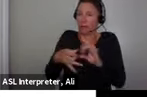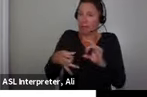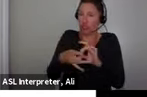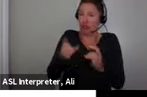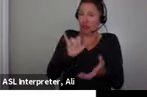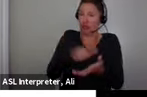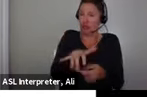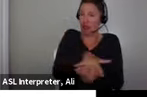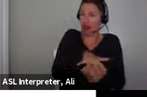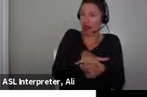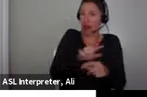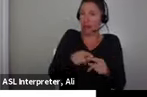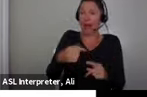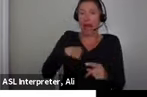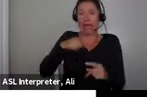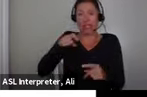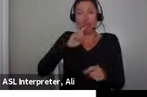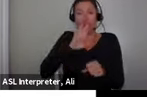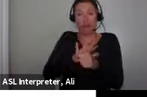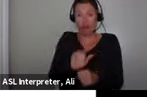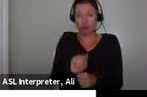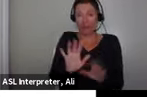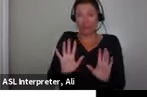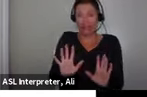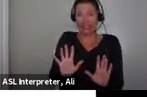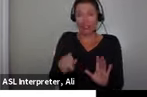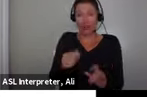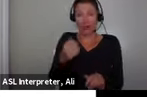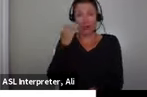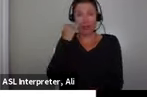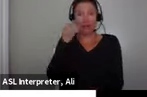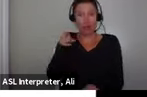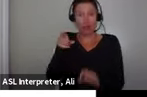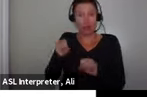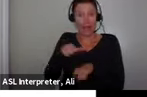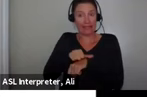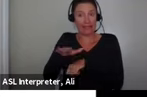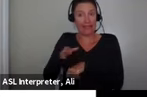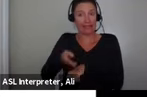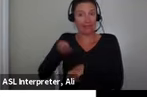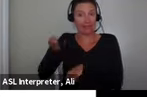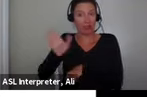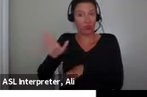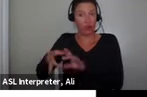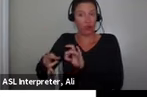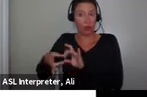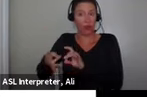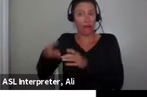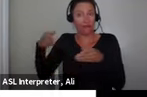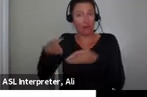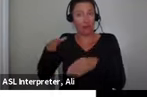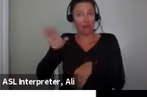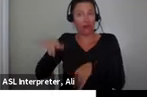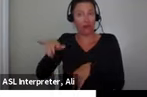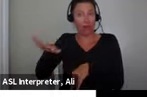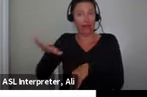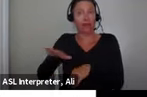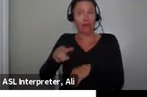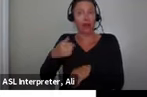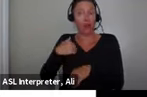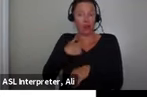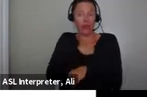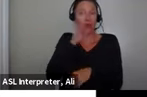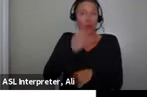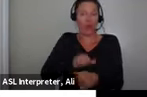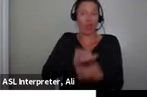let us confirm that. And if you can again send a comment focusing on this, then we can address